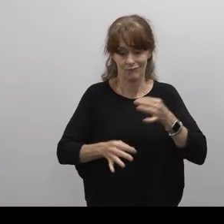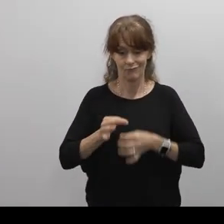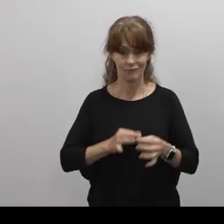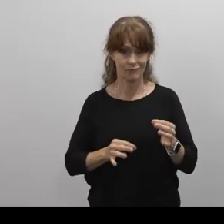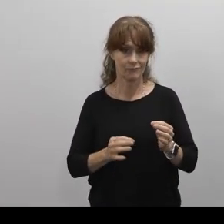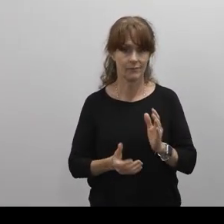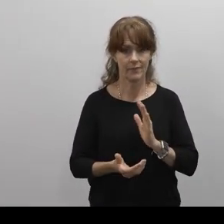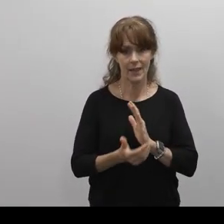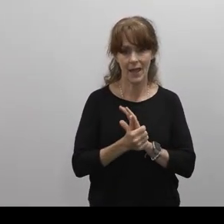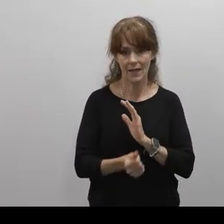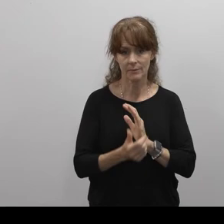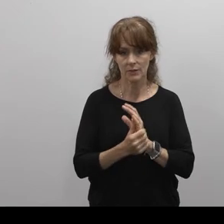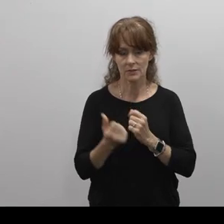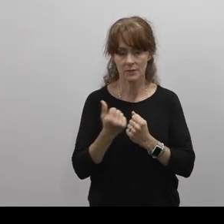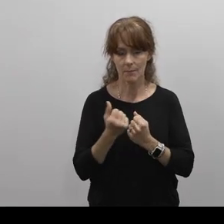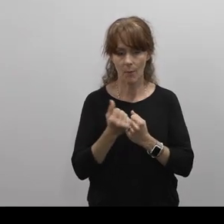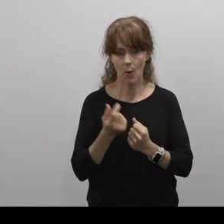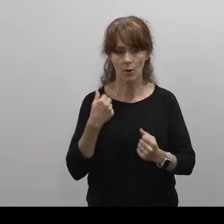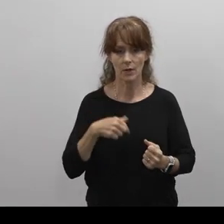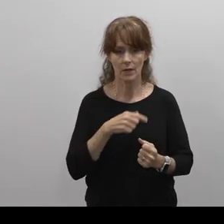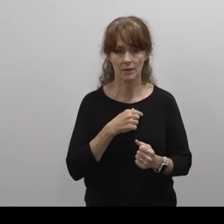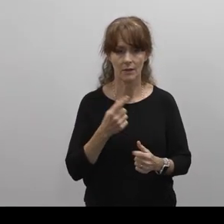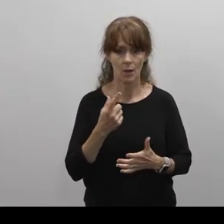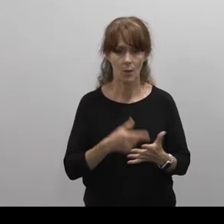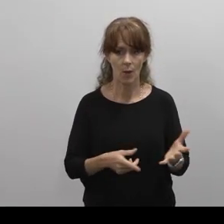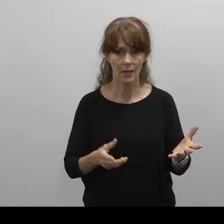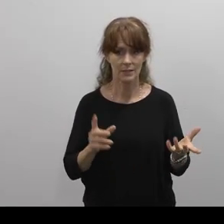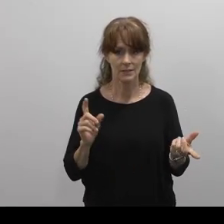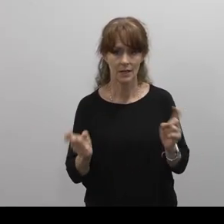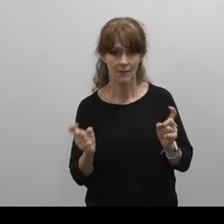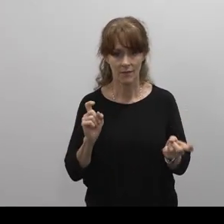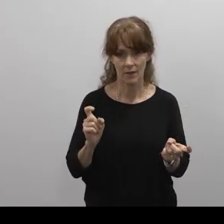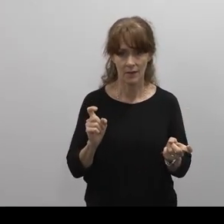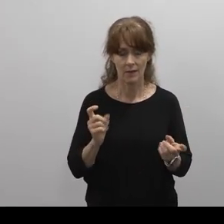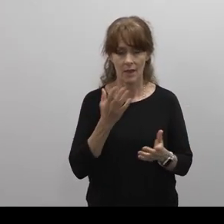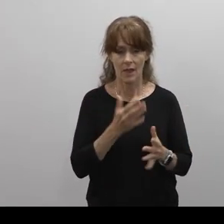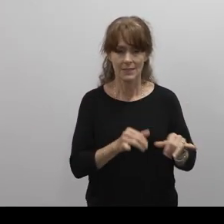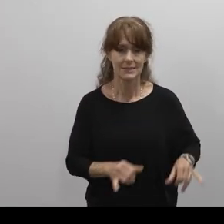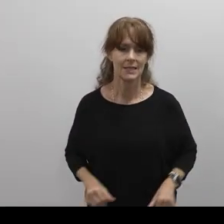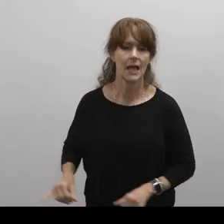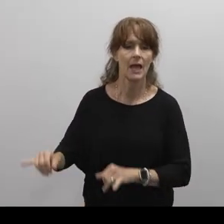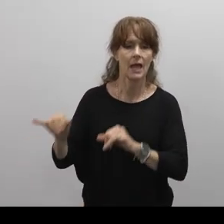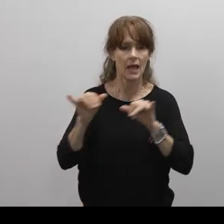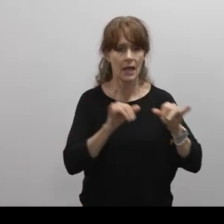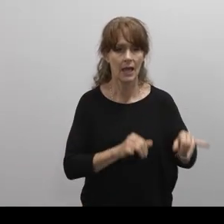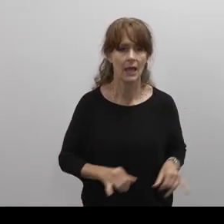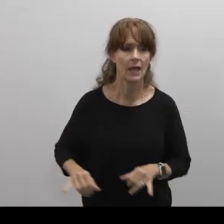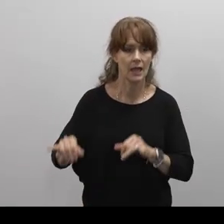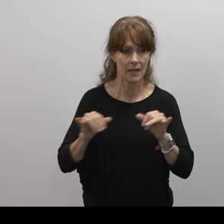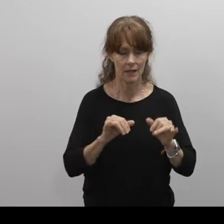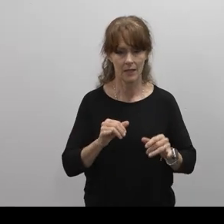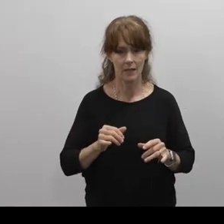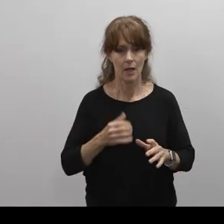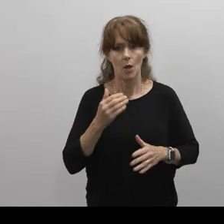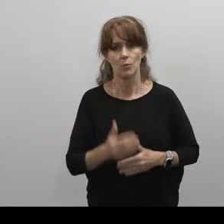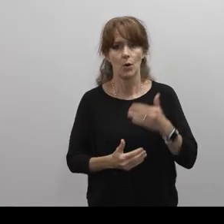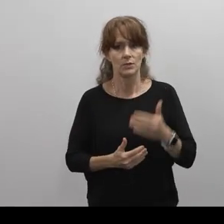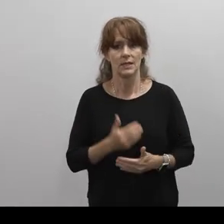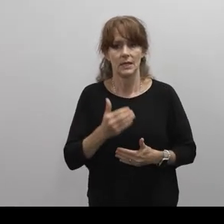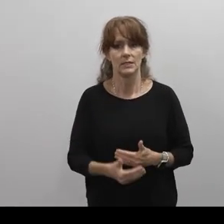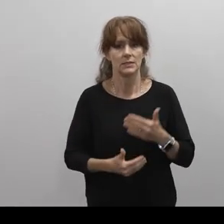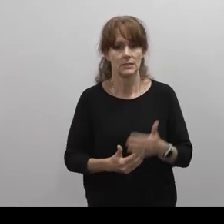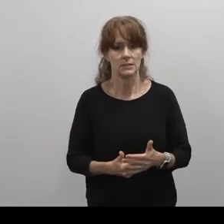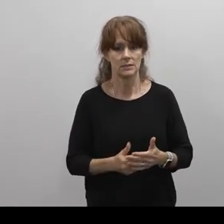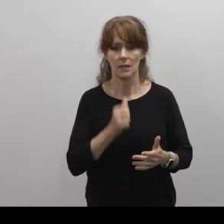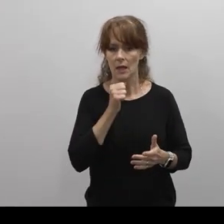that is supporting us in this process, the what gives is that things that are of standard nature, such as procedures,